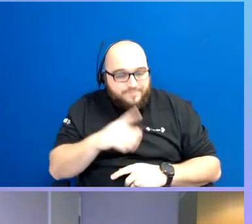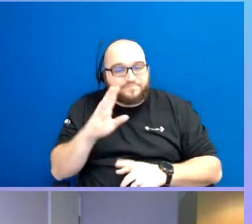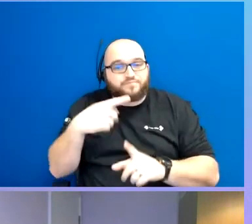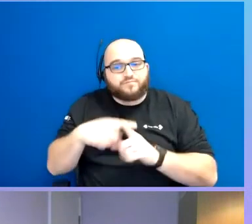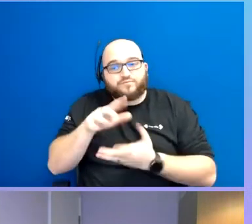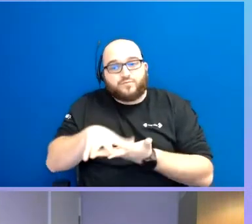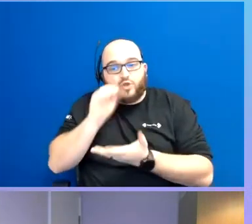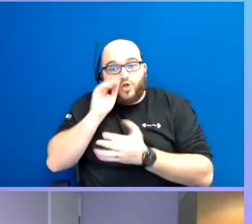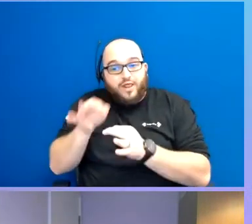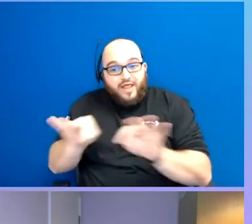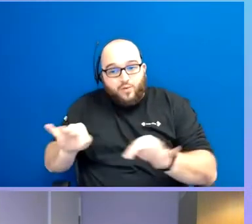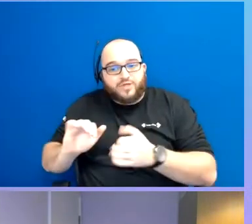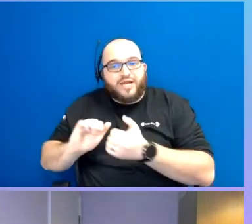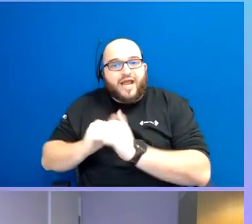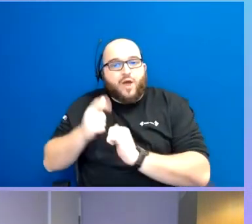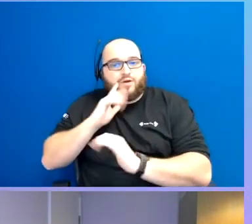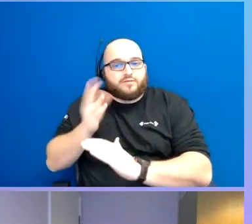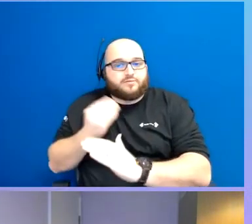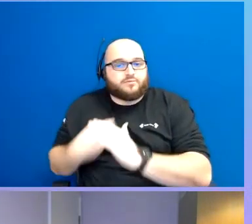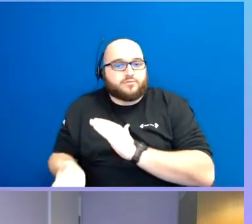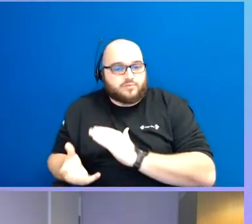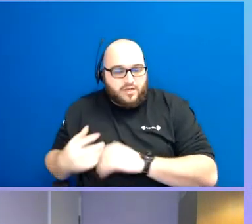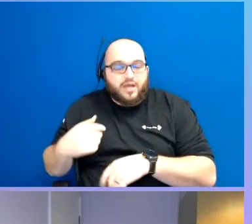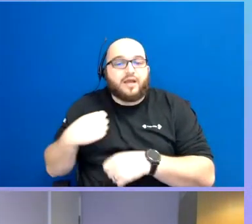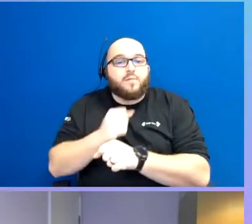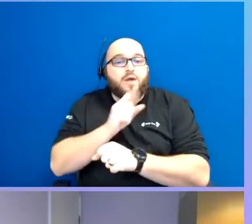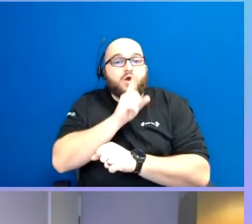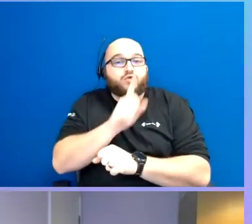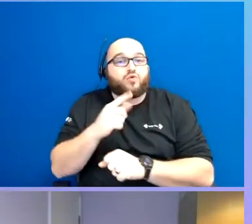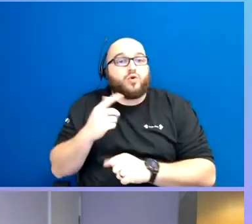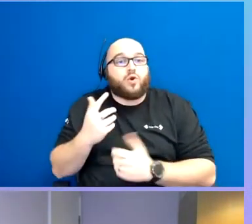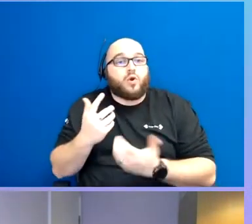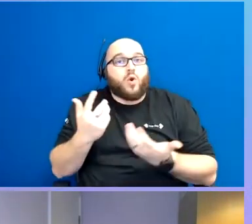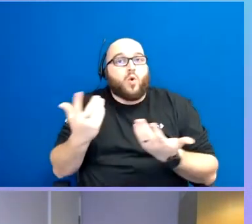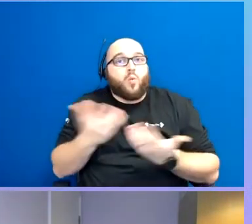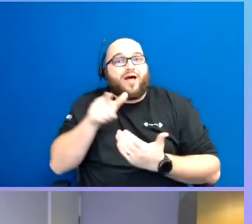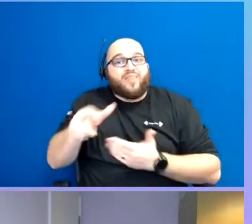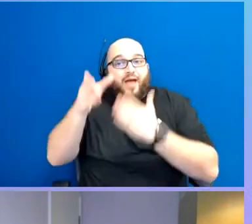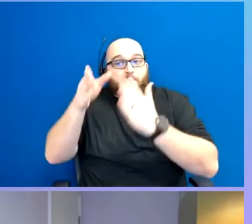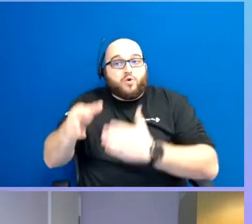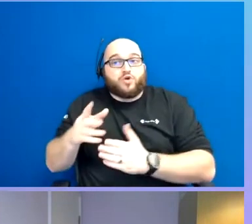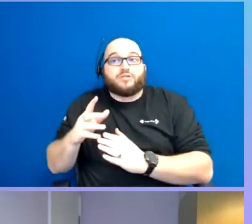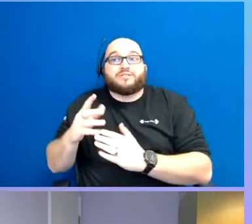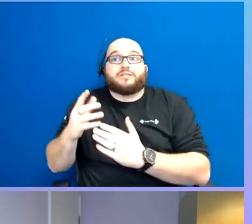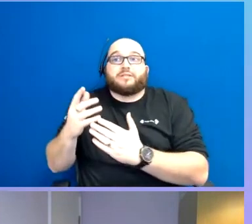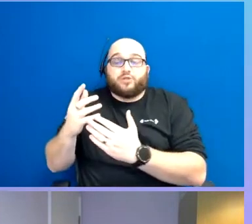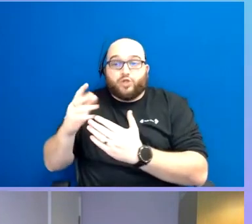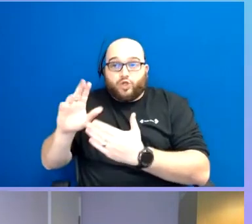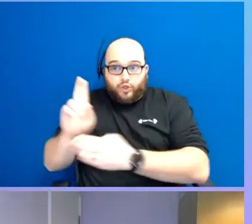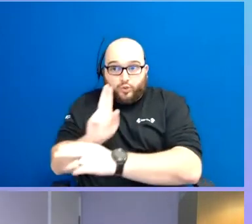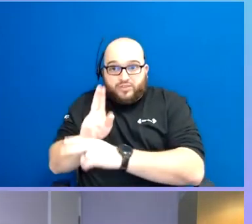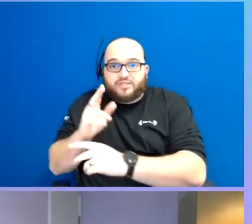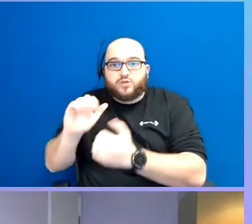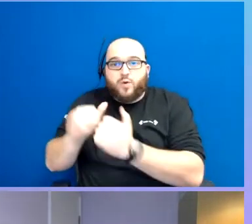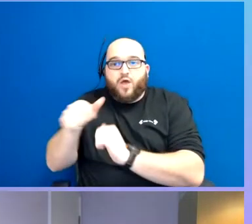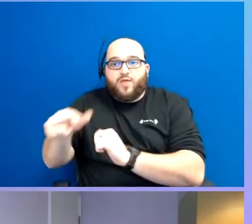language and its implications, mirroring back what the individual uses to describe how they identify.